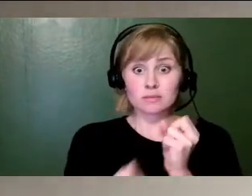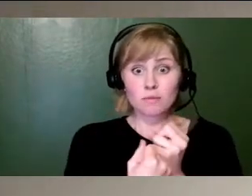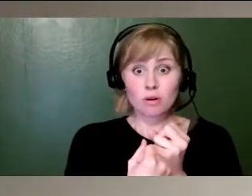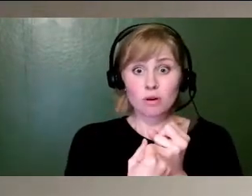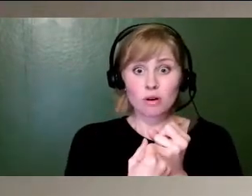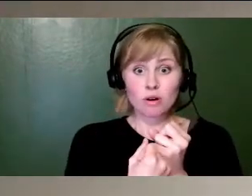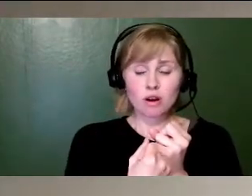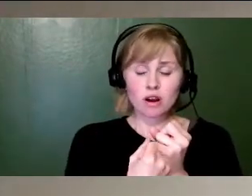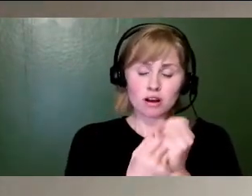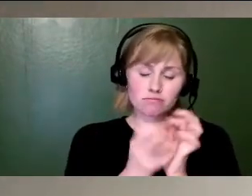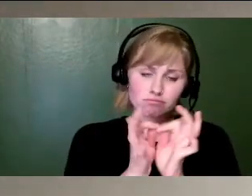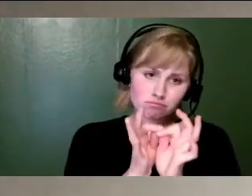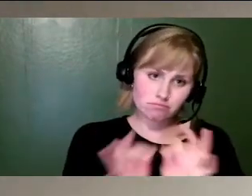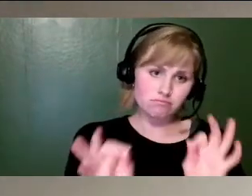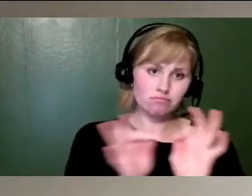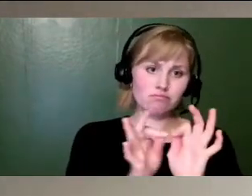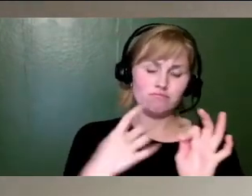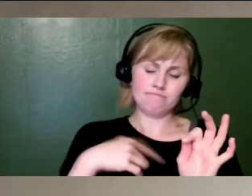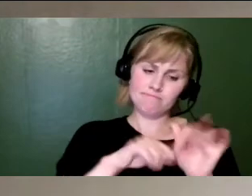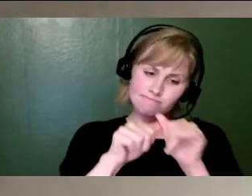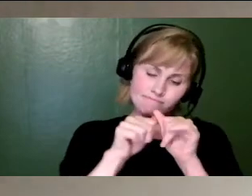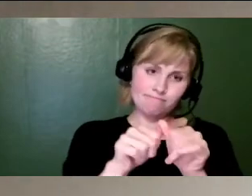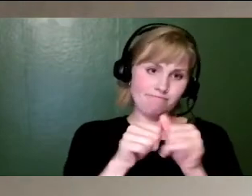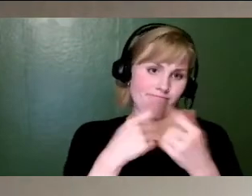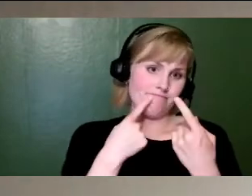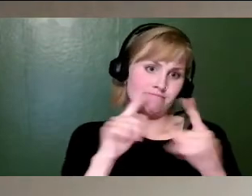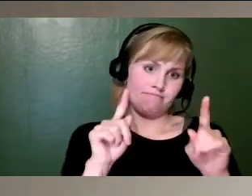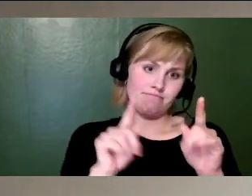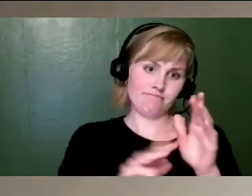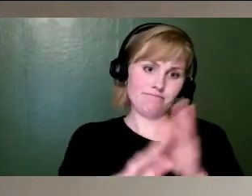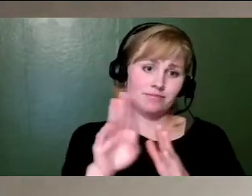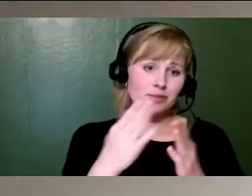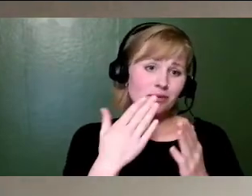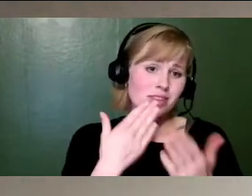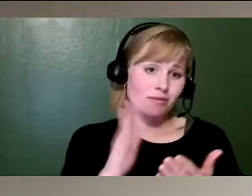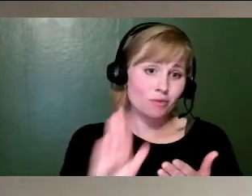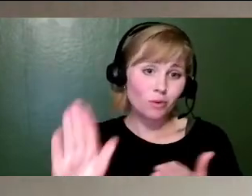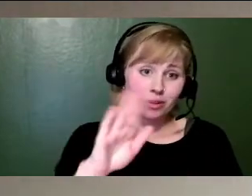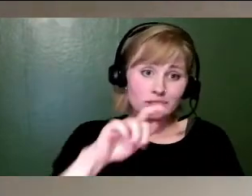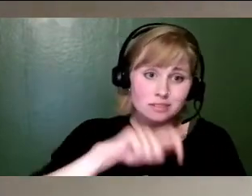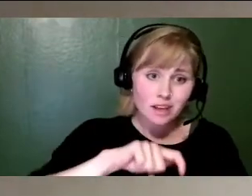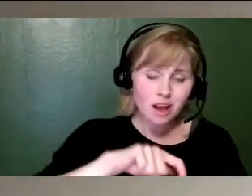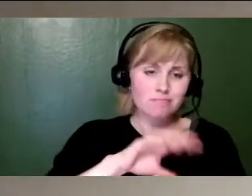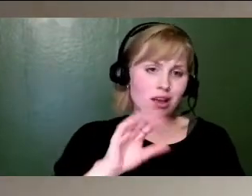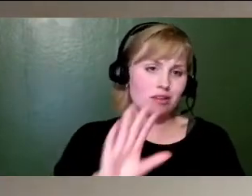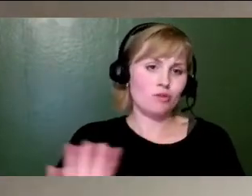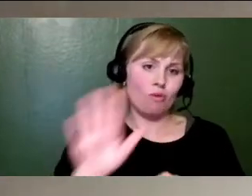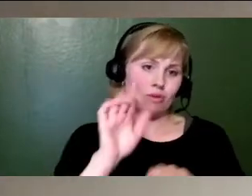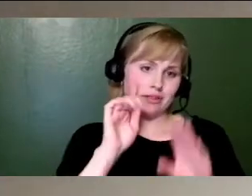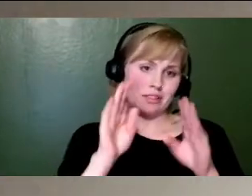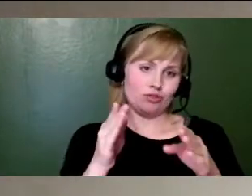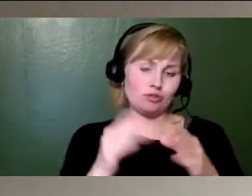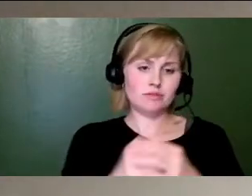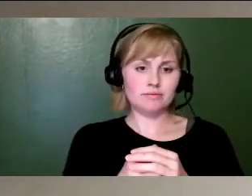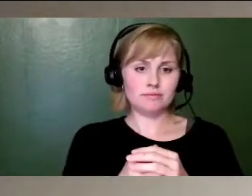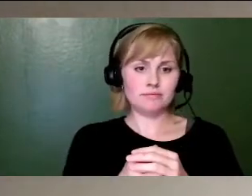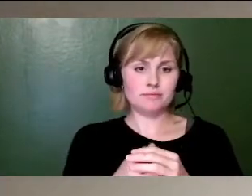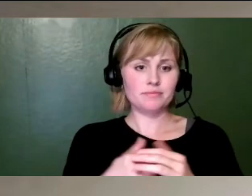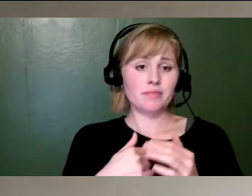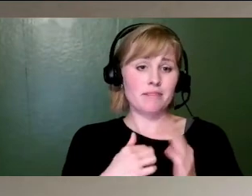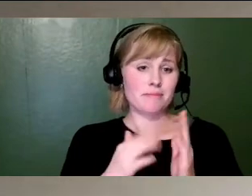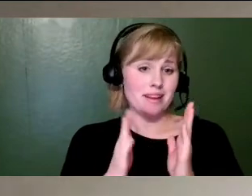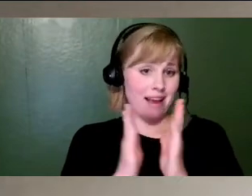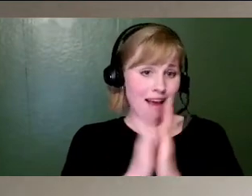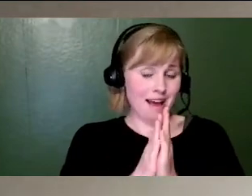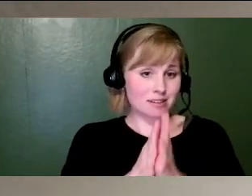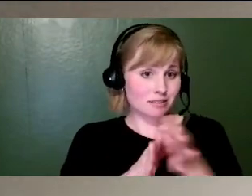for your time and your attention. I've been asked to speak a little bit to the class of 2021 and